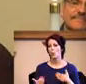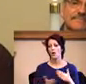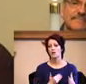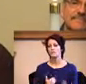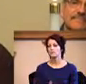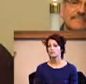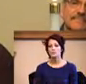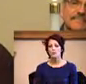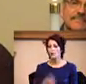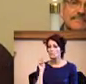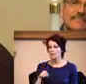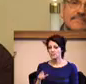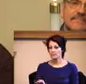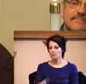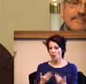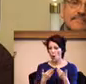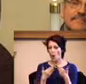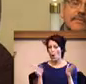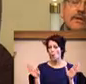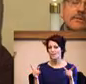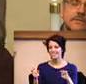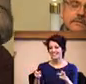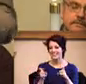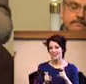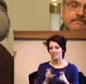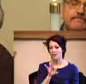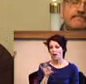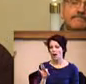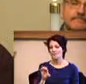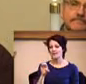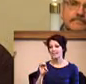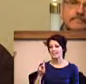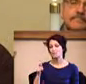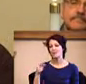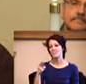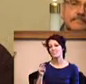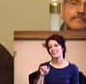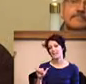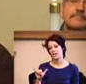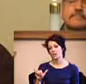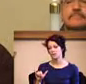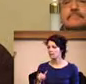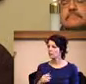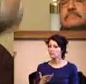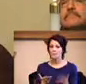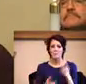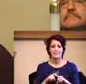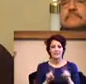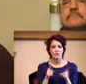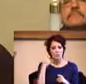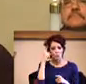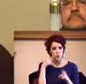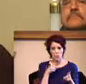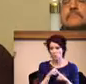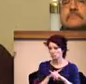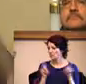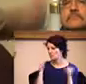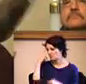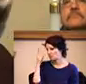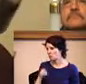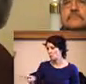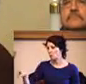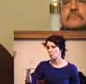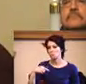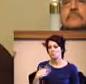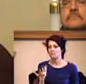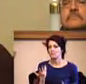unwrap that gift of epiphany for ourselves and the gift of epiphany for you may be different than the gift of epiphany for you because God